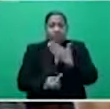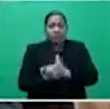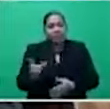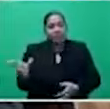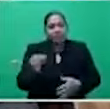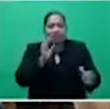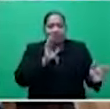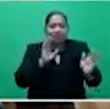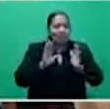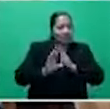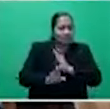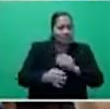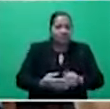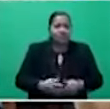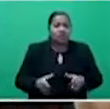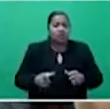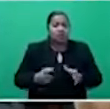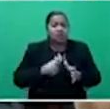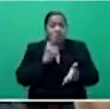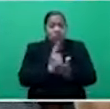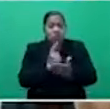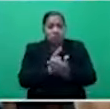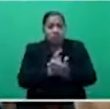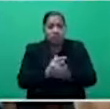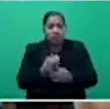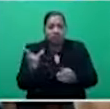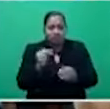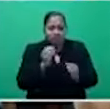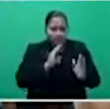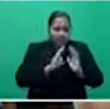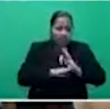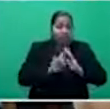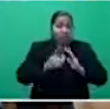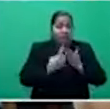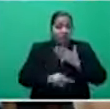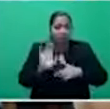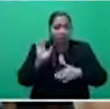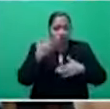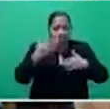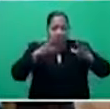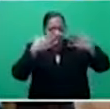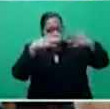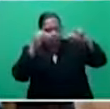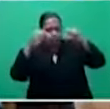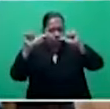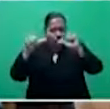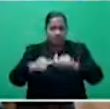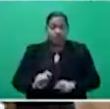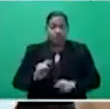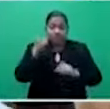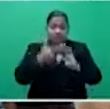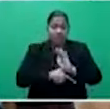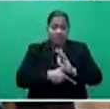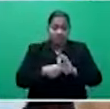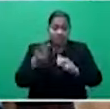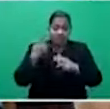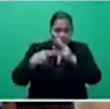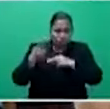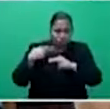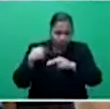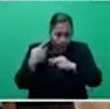privately. A lot of them has been done behind doors. But we achieved the outcome. For the first time in Fijian history, Fiji got invited